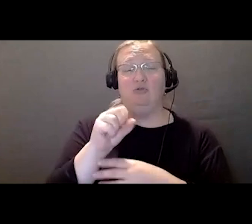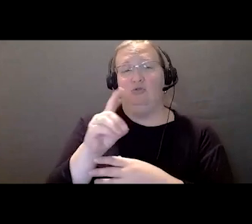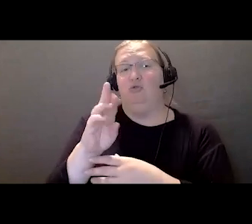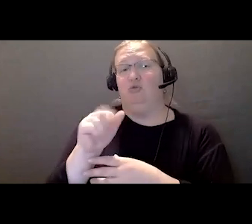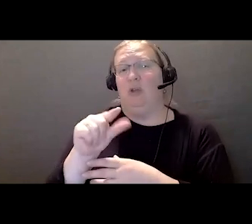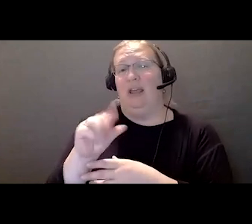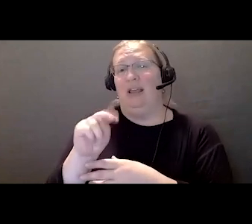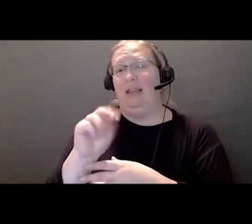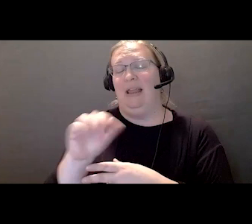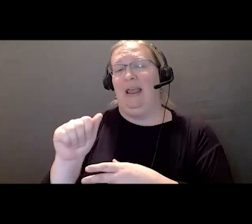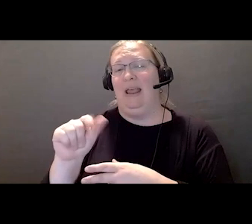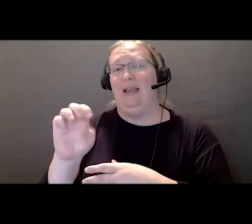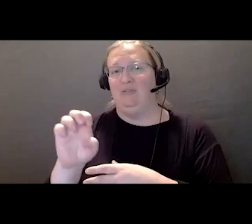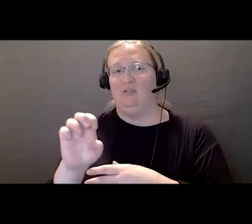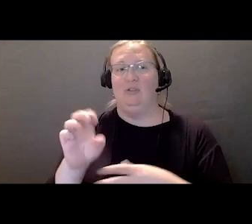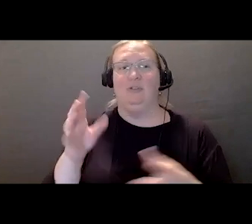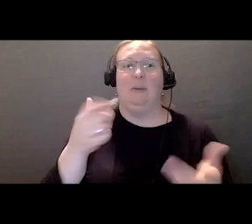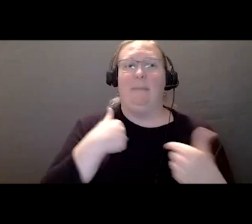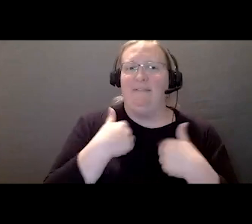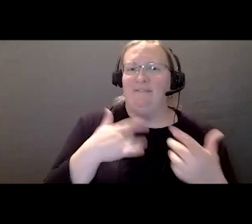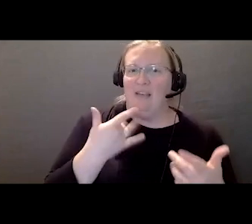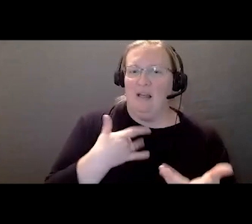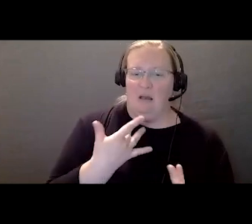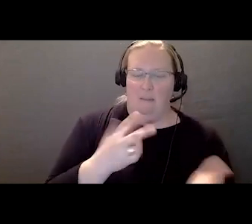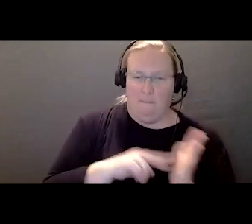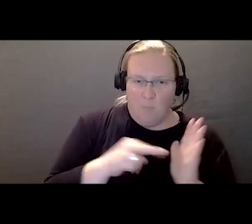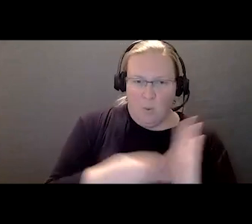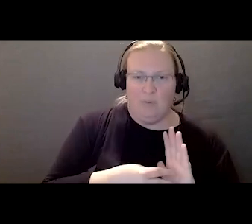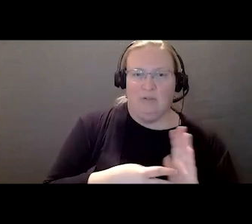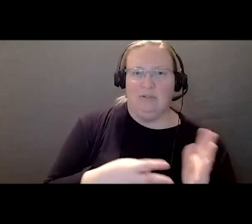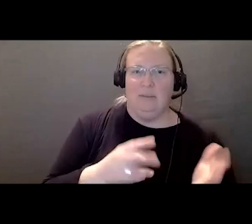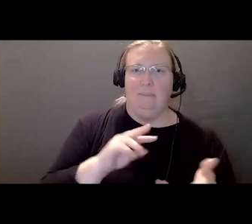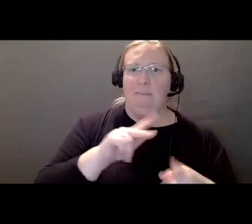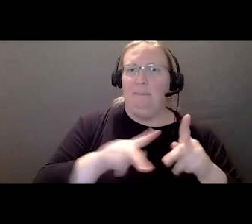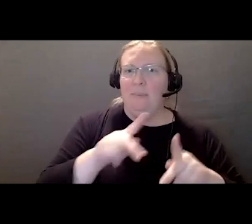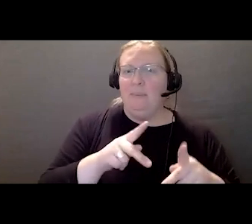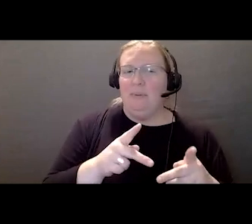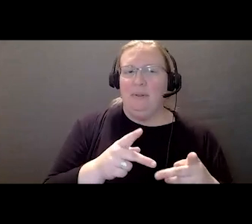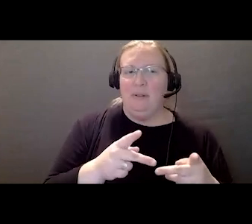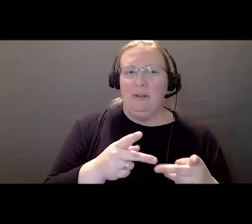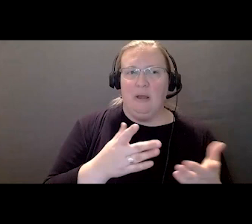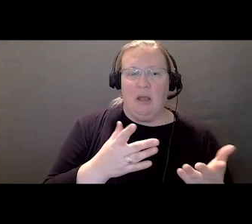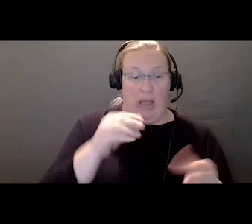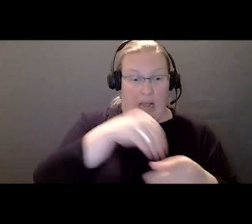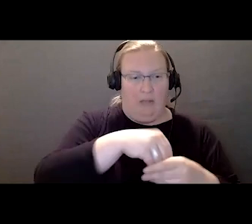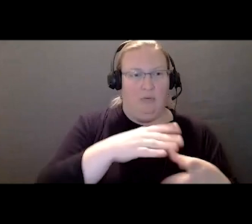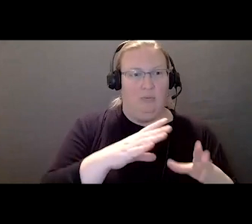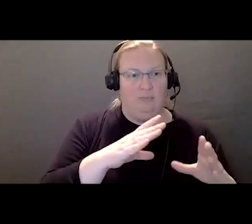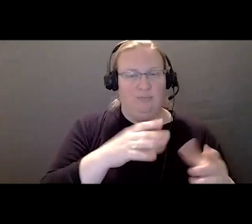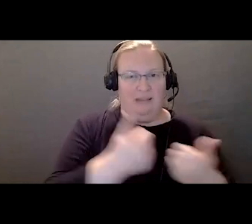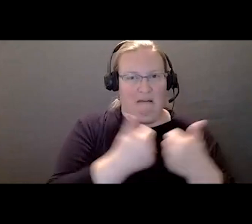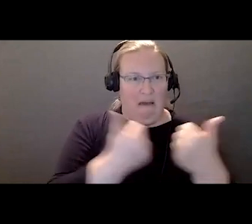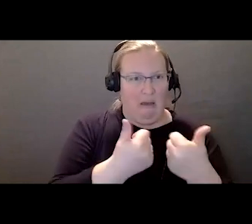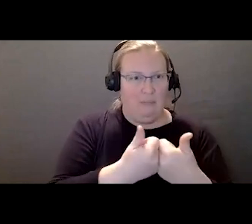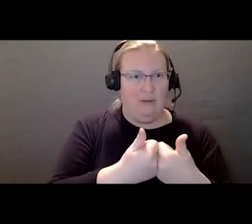purpose. It's the one time that people are always pleased with what I do. They love